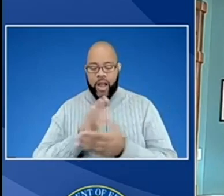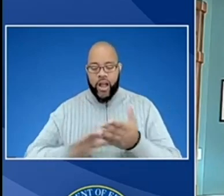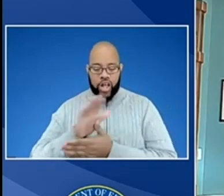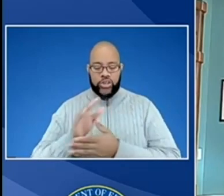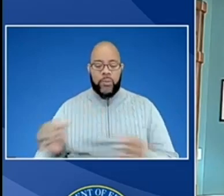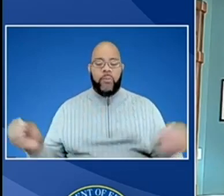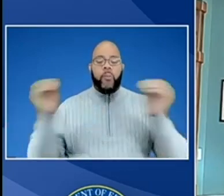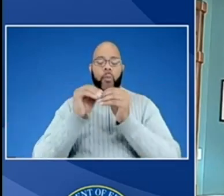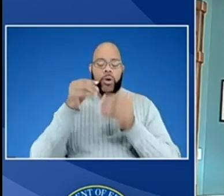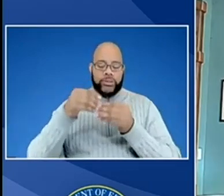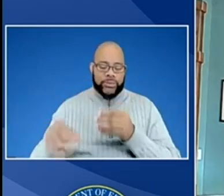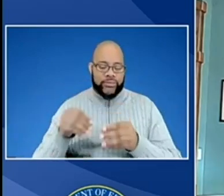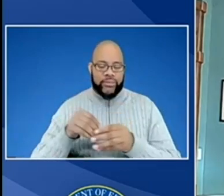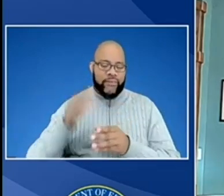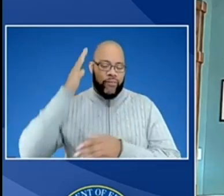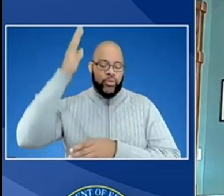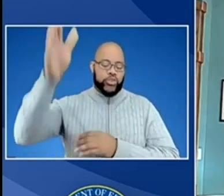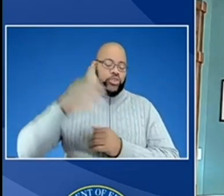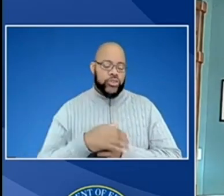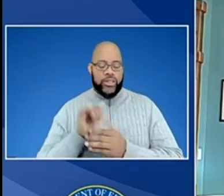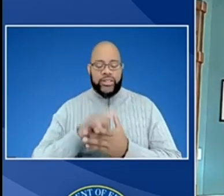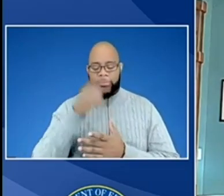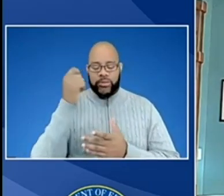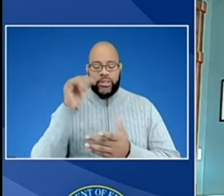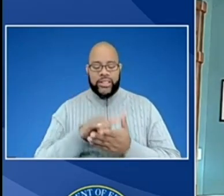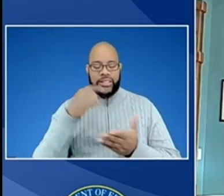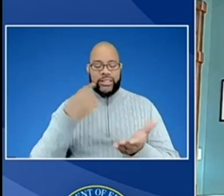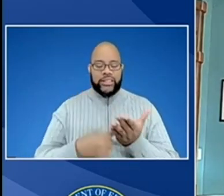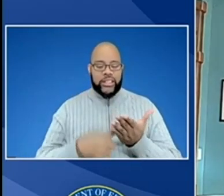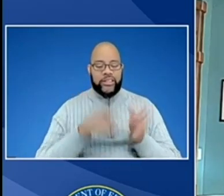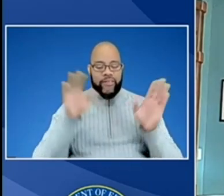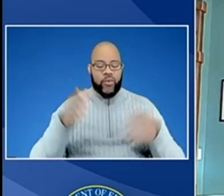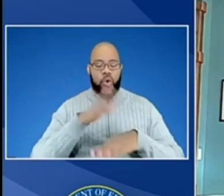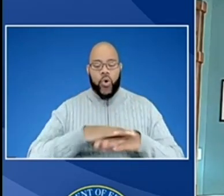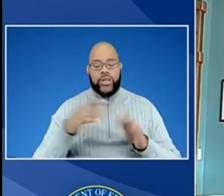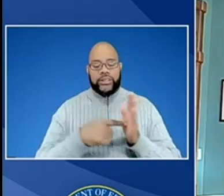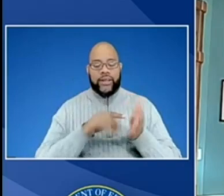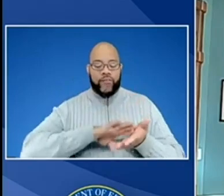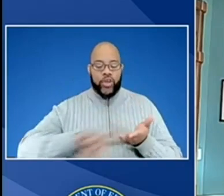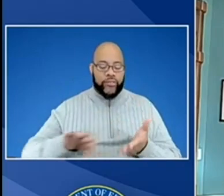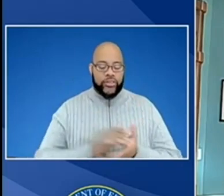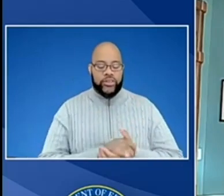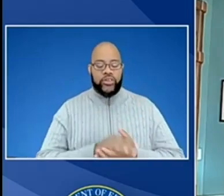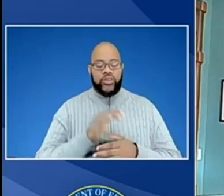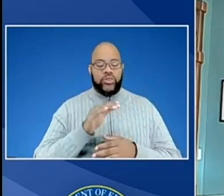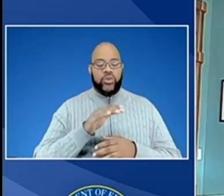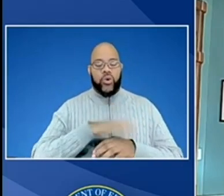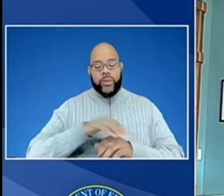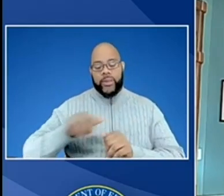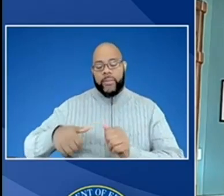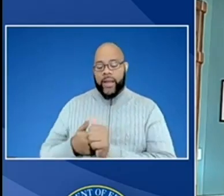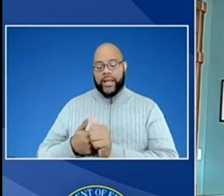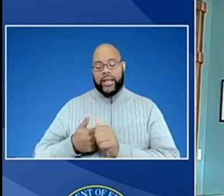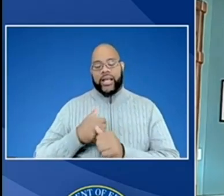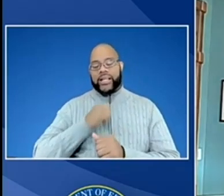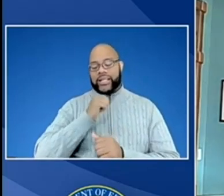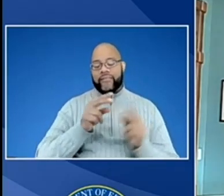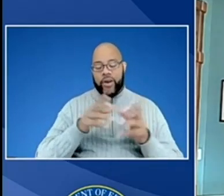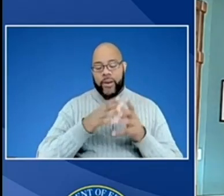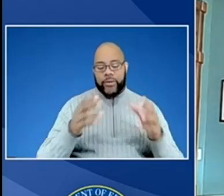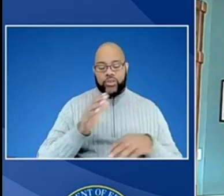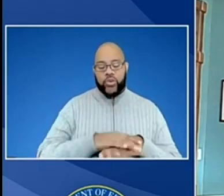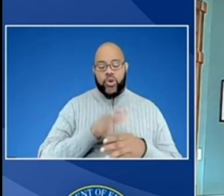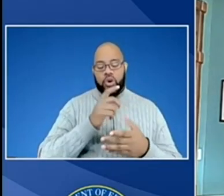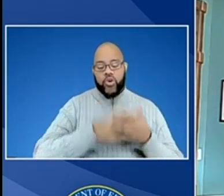more expensive in the long term. And that's because the discussion has focused on debt forgiveness on the back end and not very much on